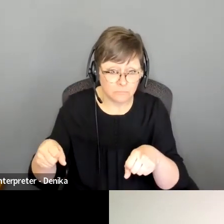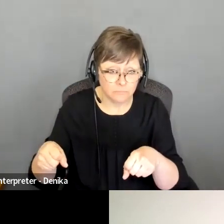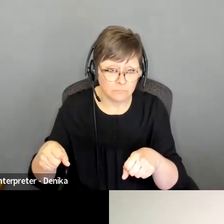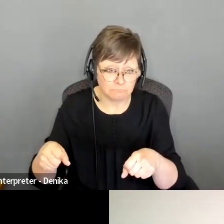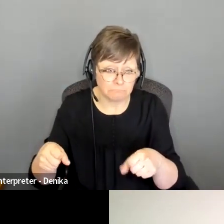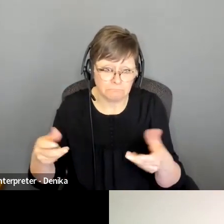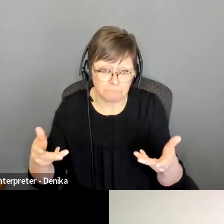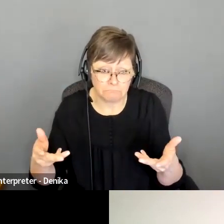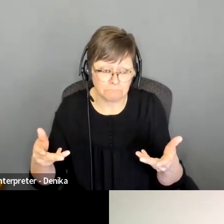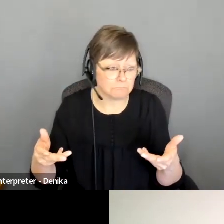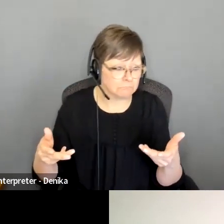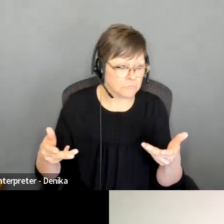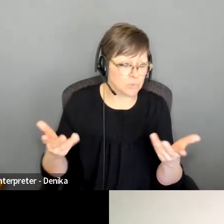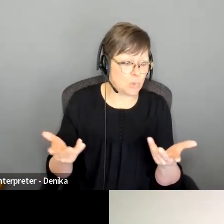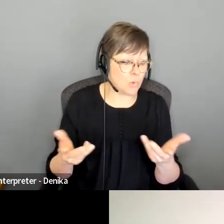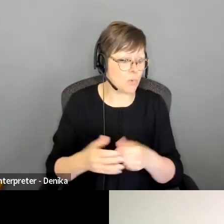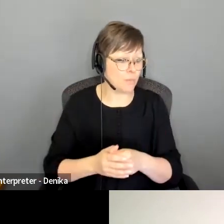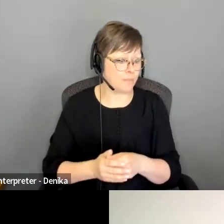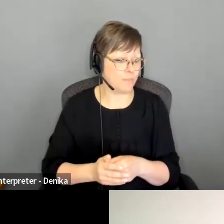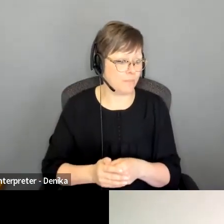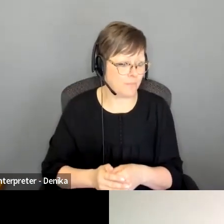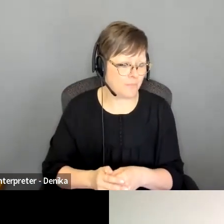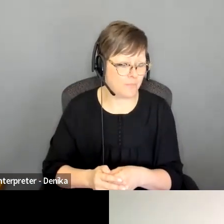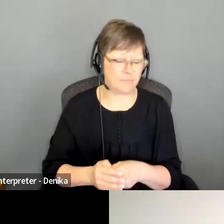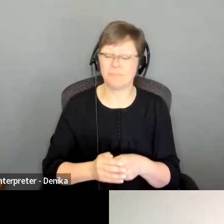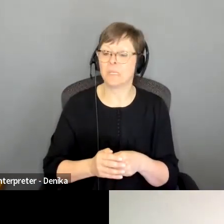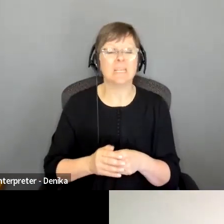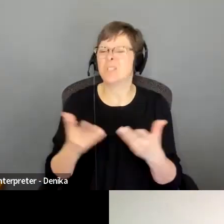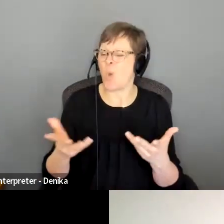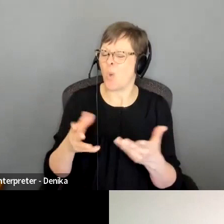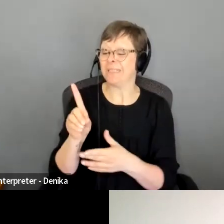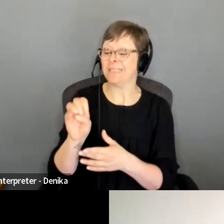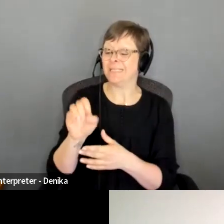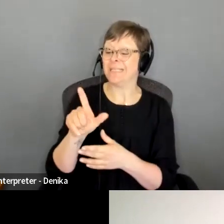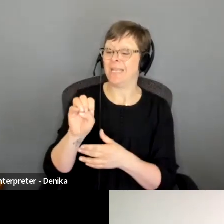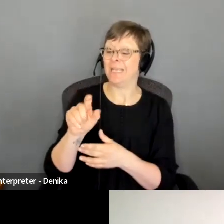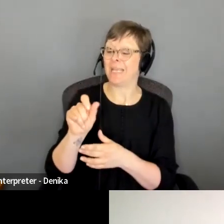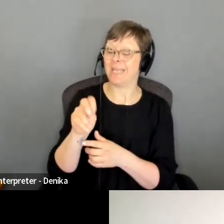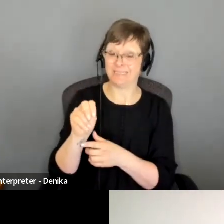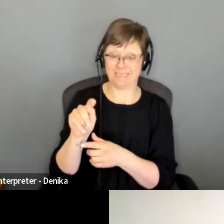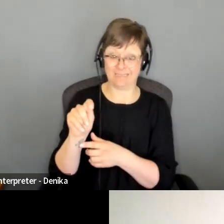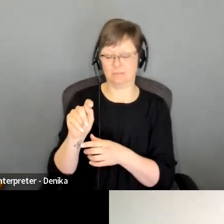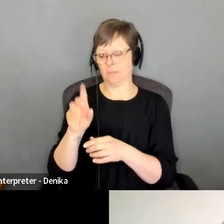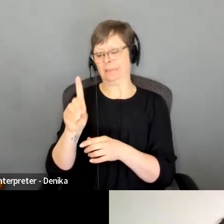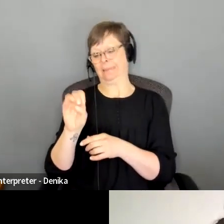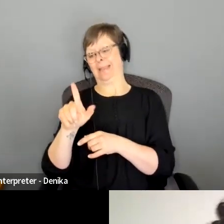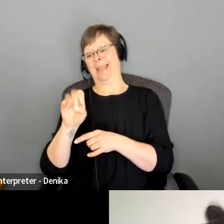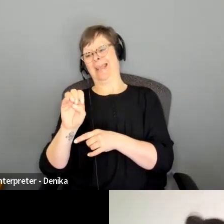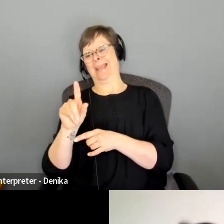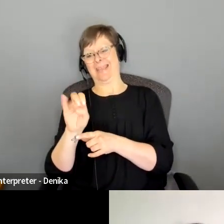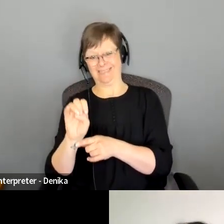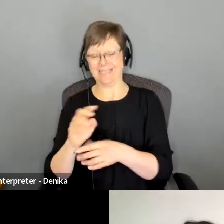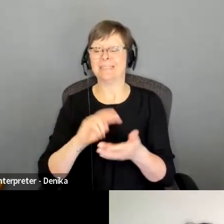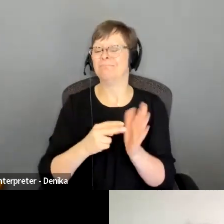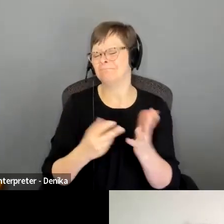could start that conversation with? So delegation seems like one that would work. And then